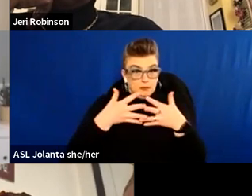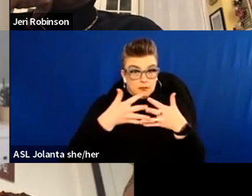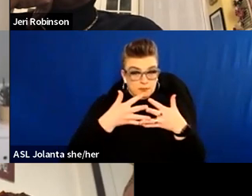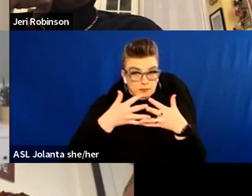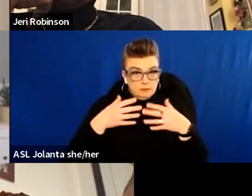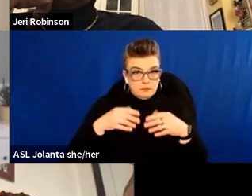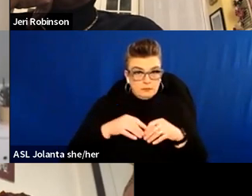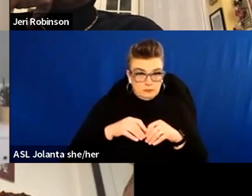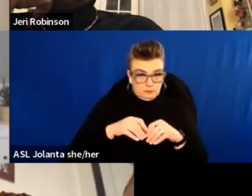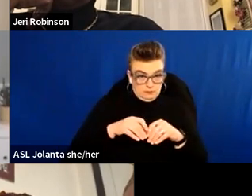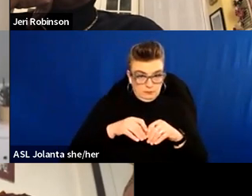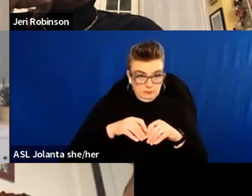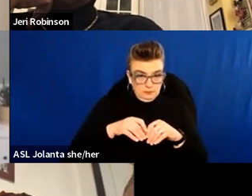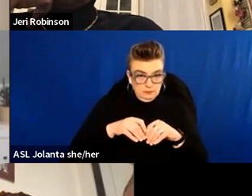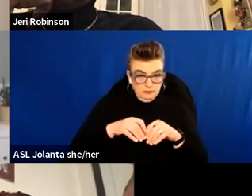in the united states